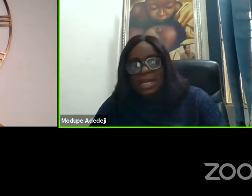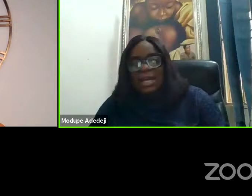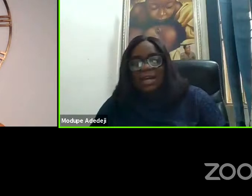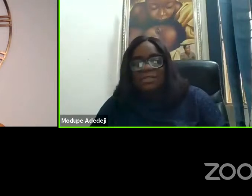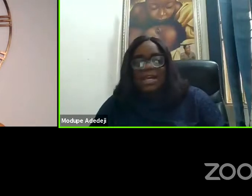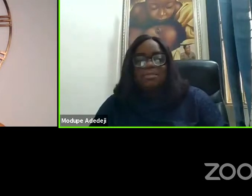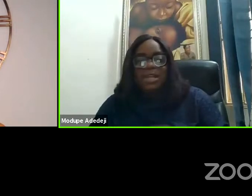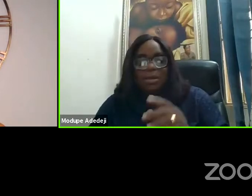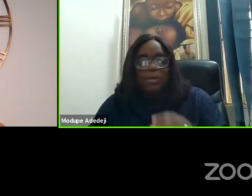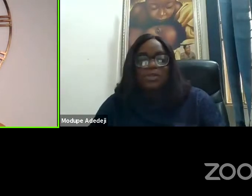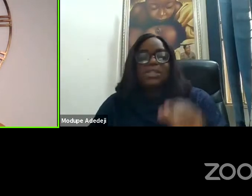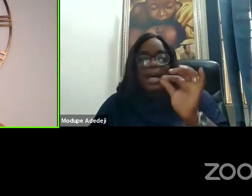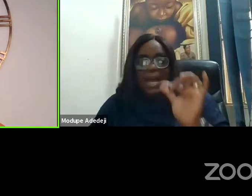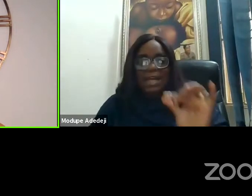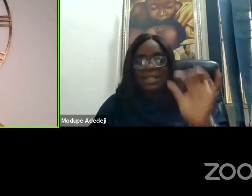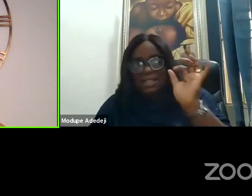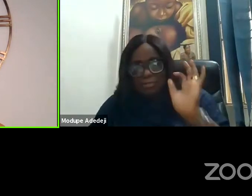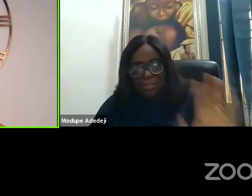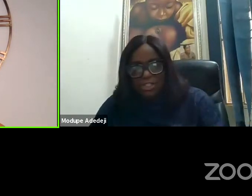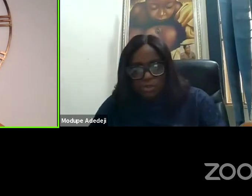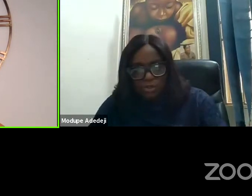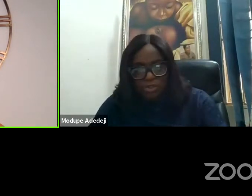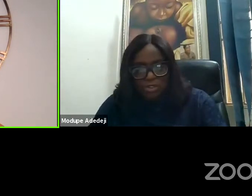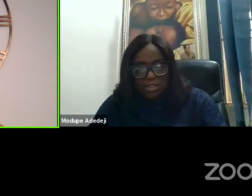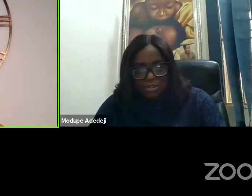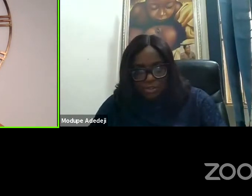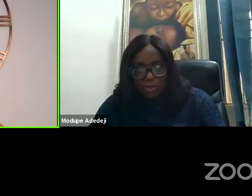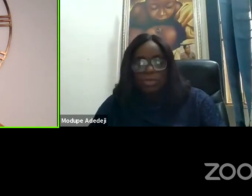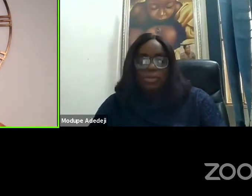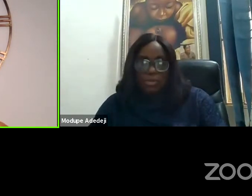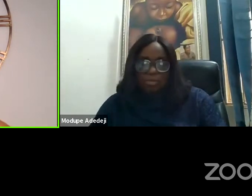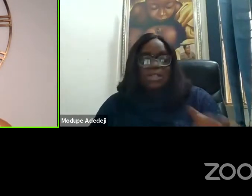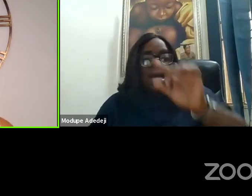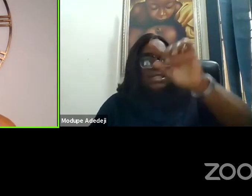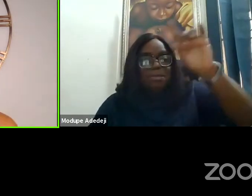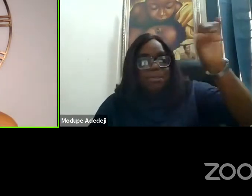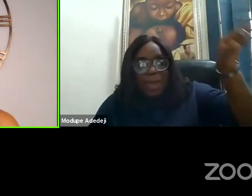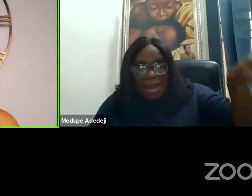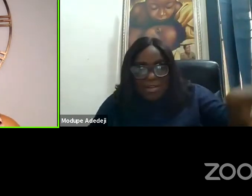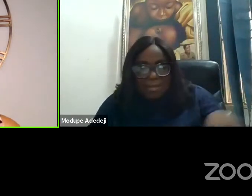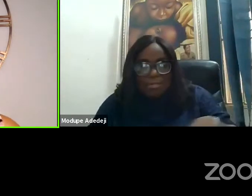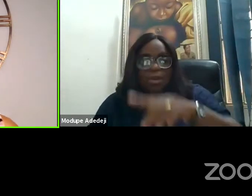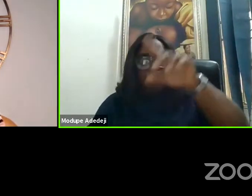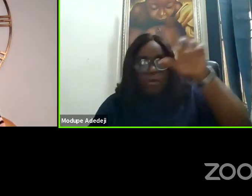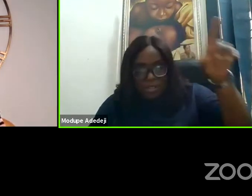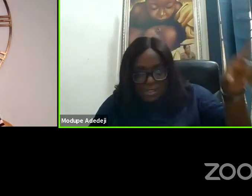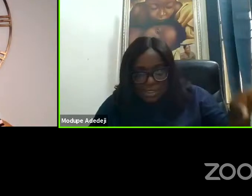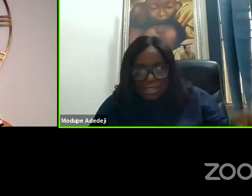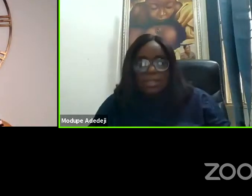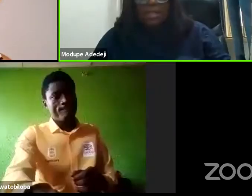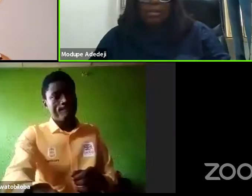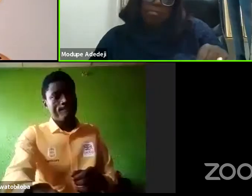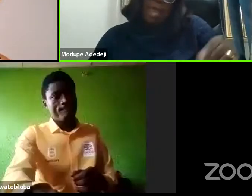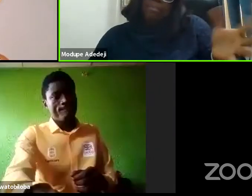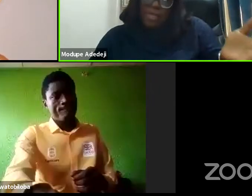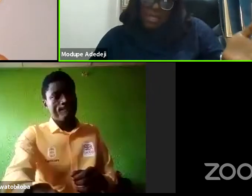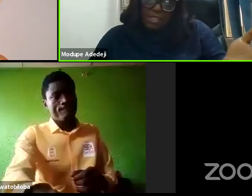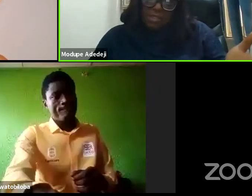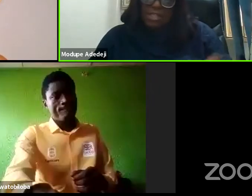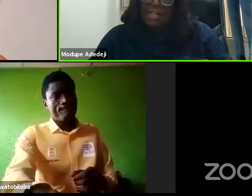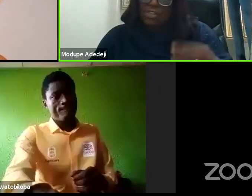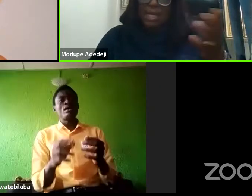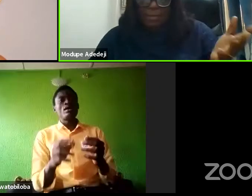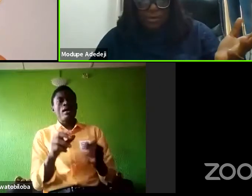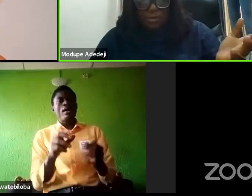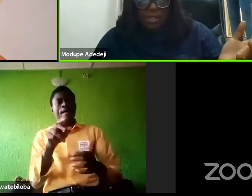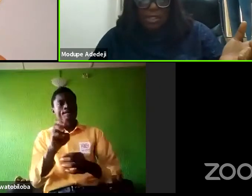menopause, and I've said menopause has a definition, when the menses are stopped. Menopause, maybe